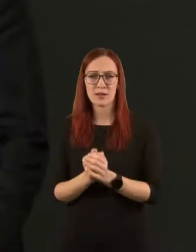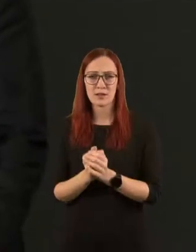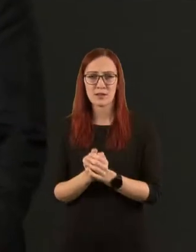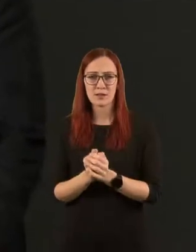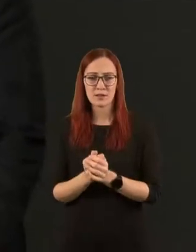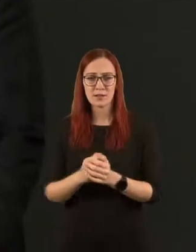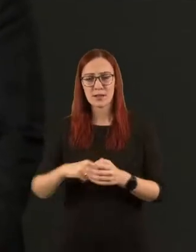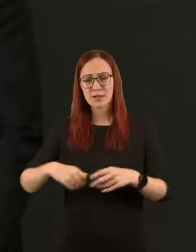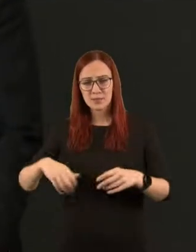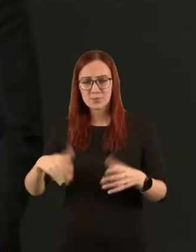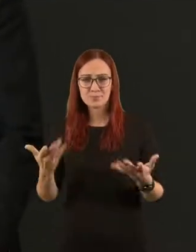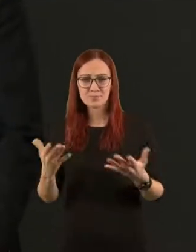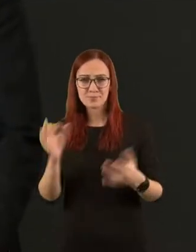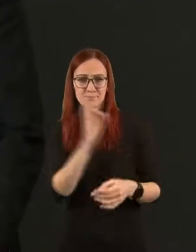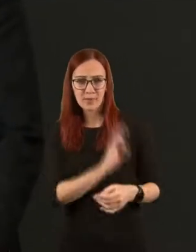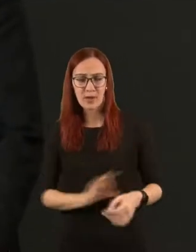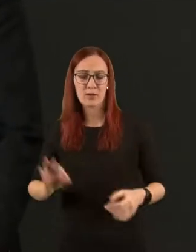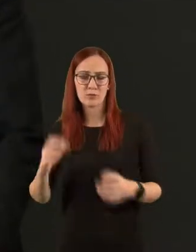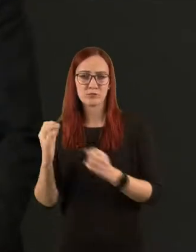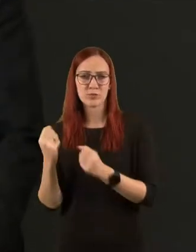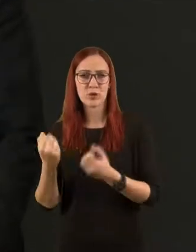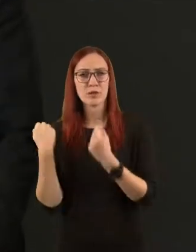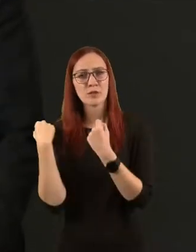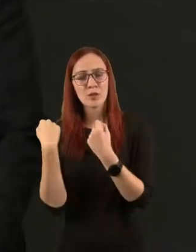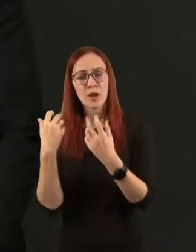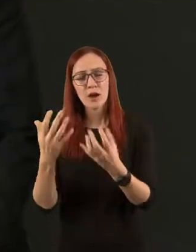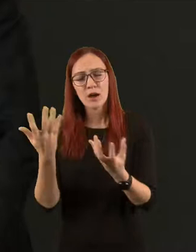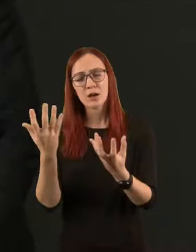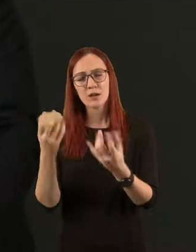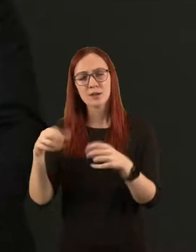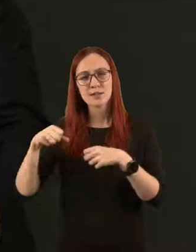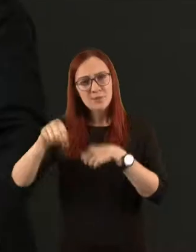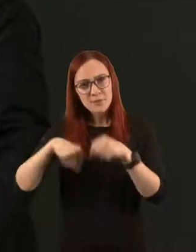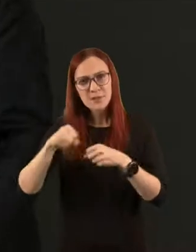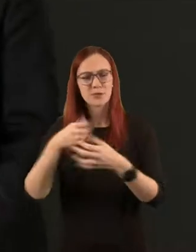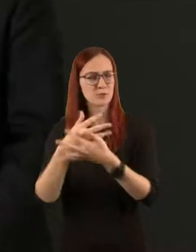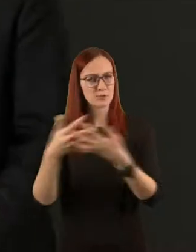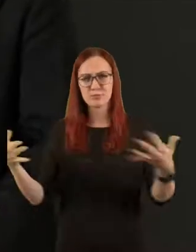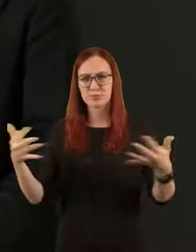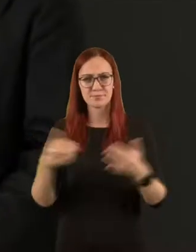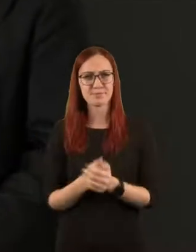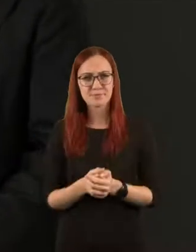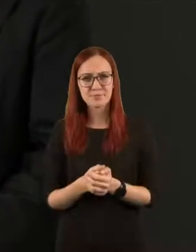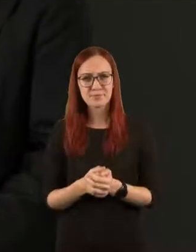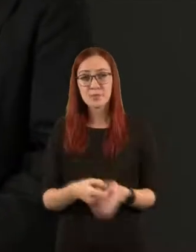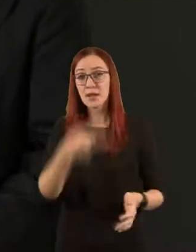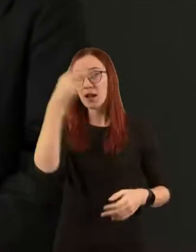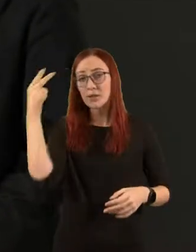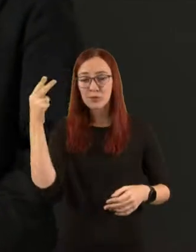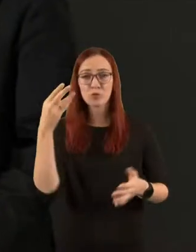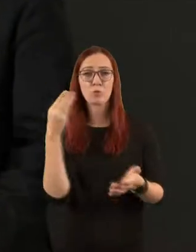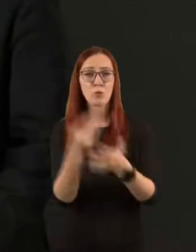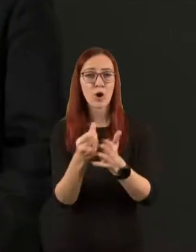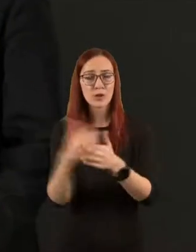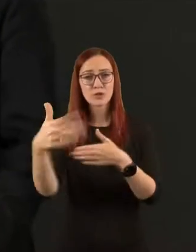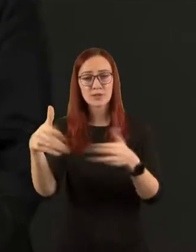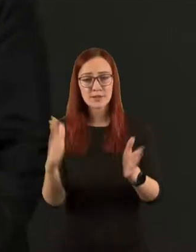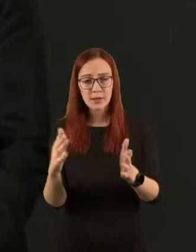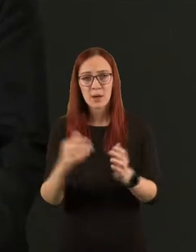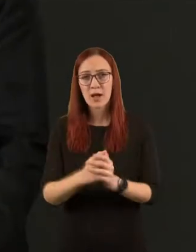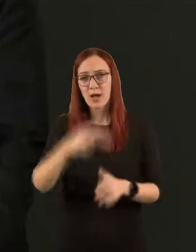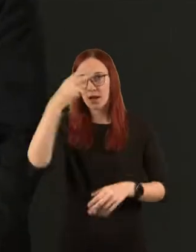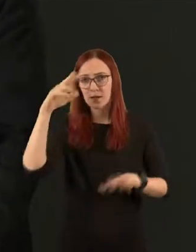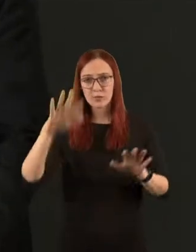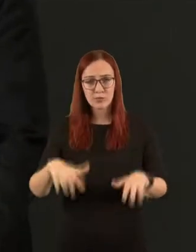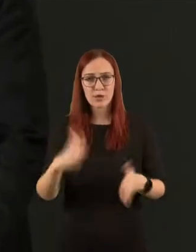a much lower tax rate on diesel compared to petrol. Low tax rates on oil and diesel in the household and agricultural sectors have